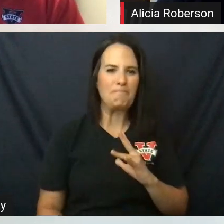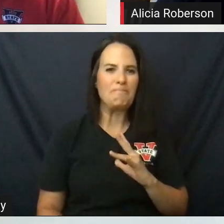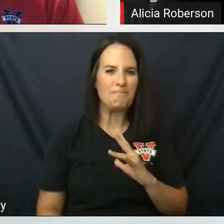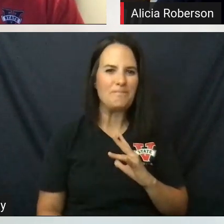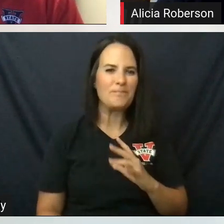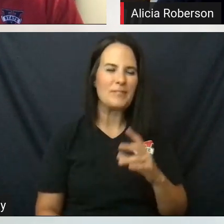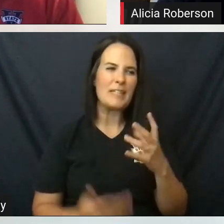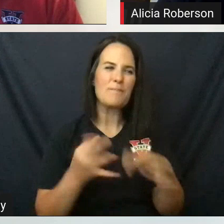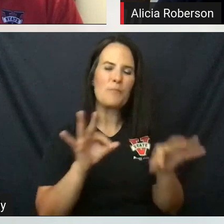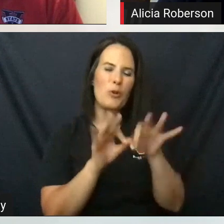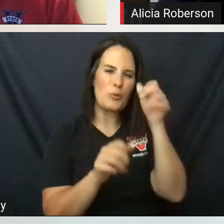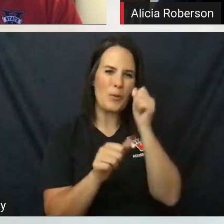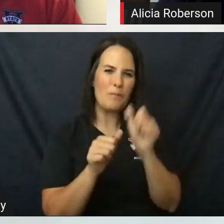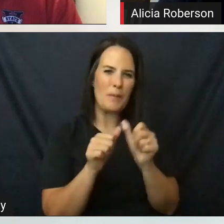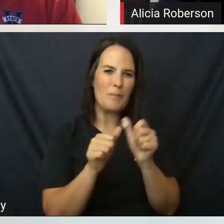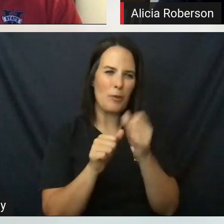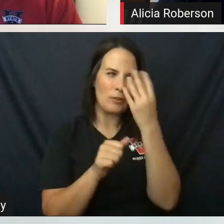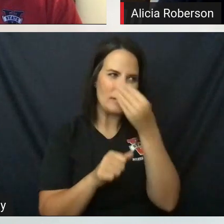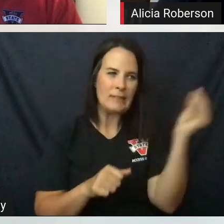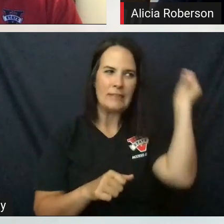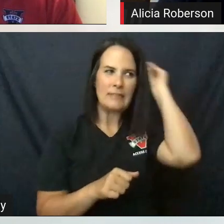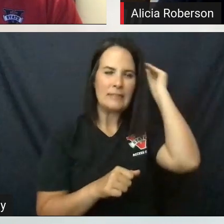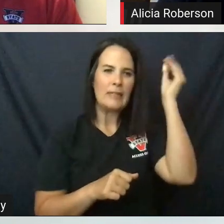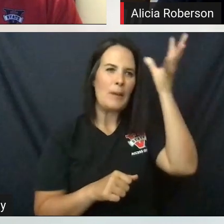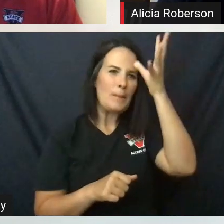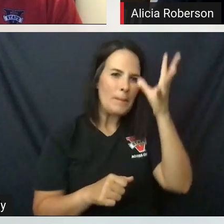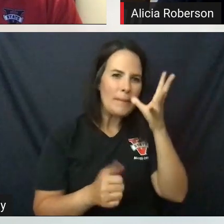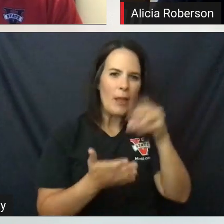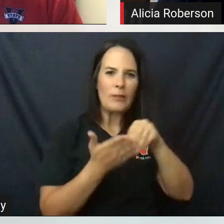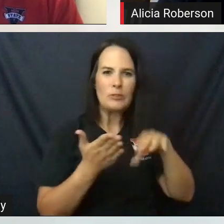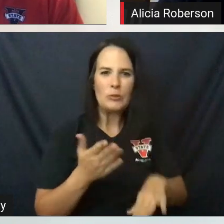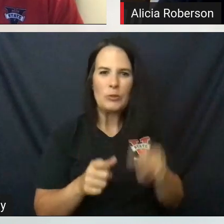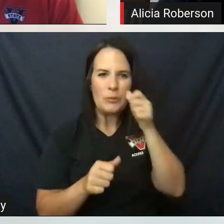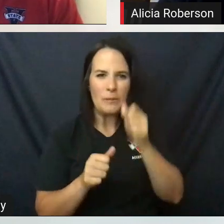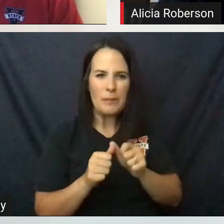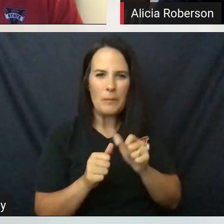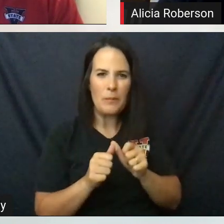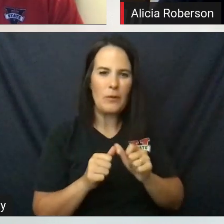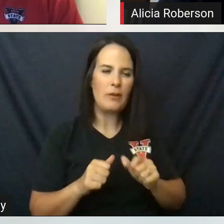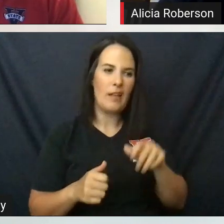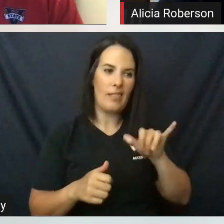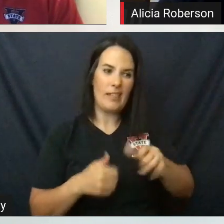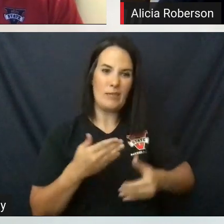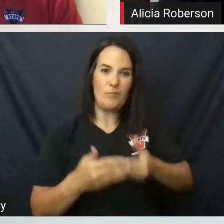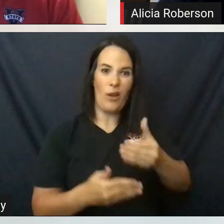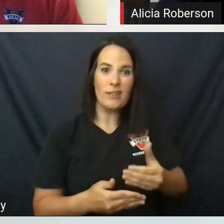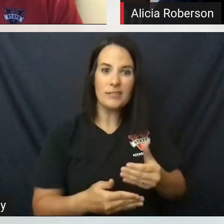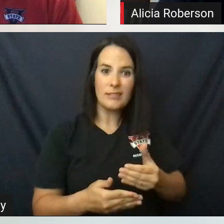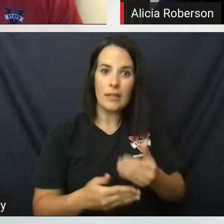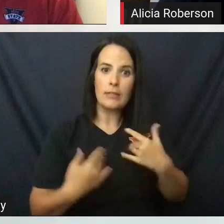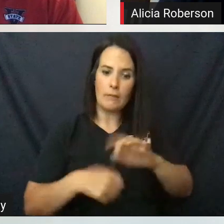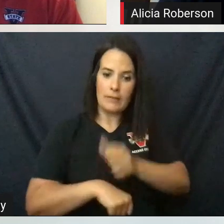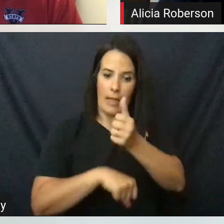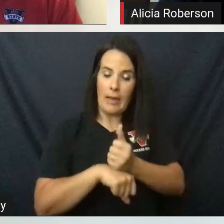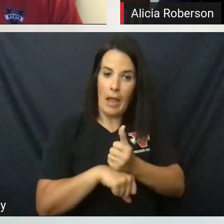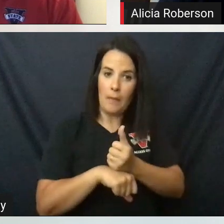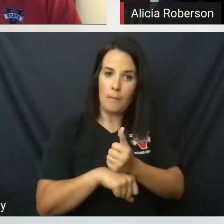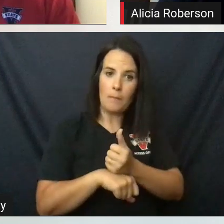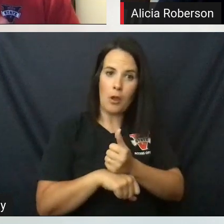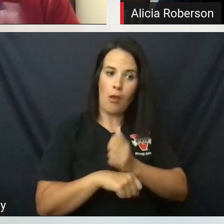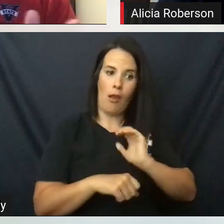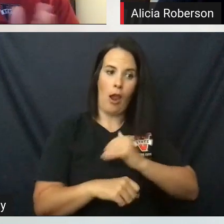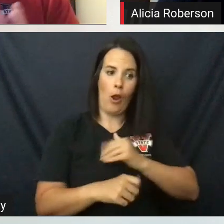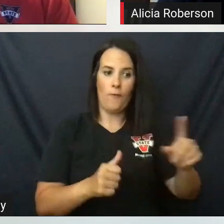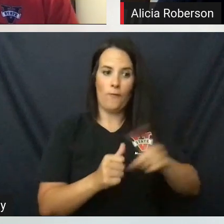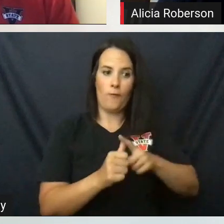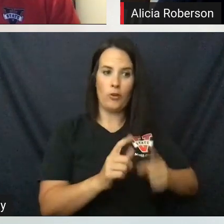important to hear as a student and to hear as a parent in this process, we have initial plans, and then oftentimes those will